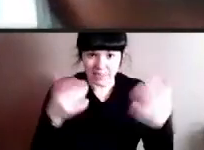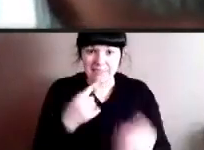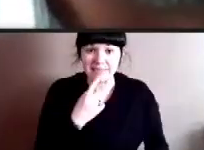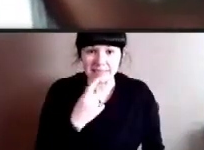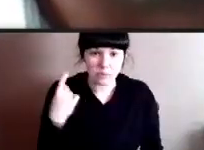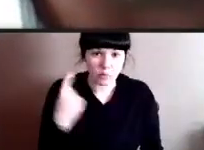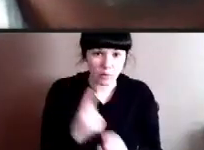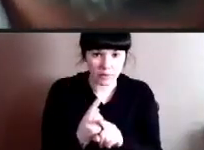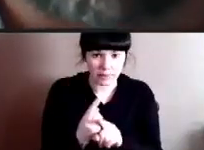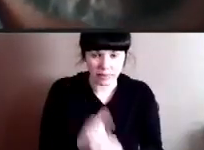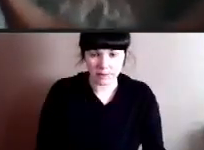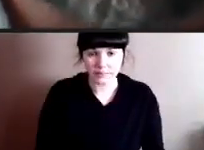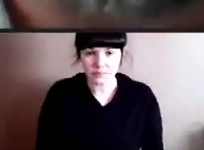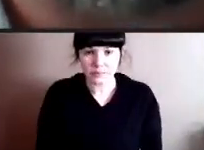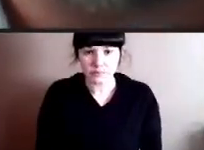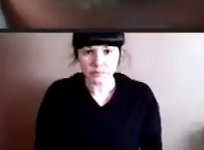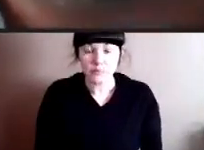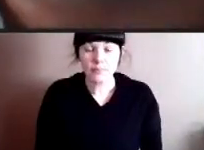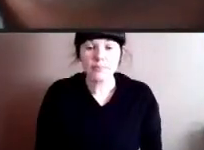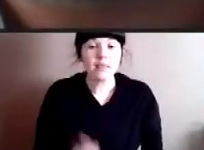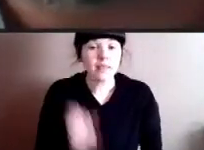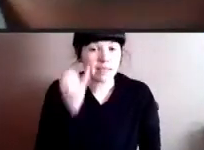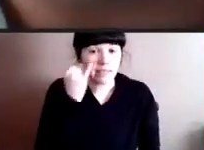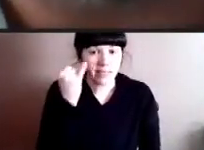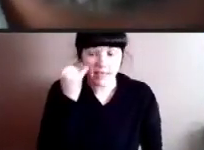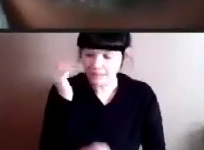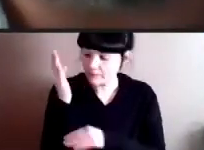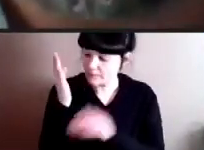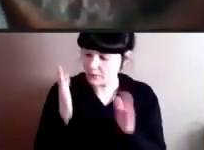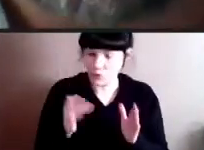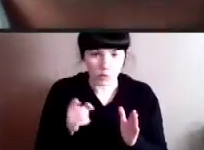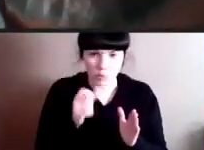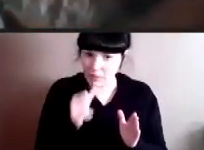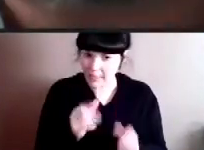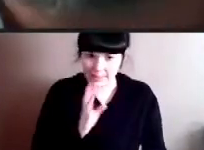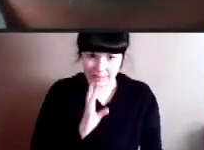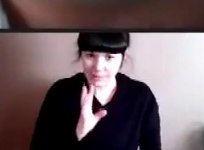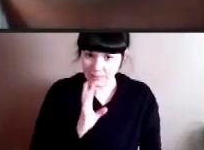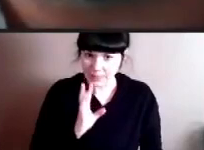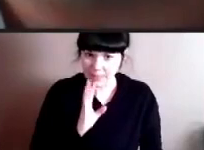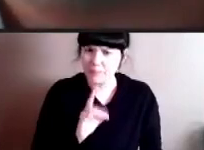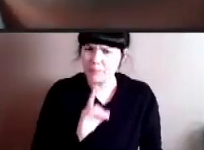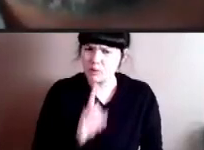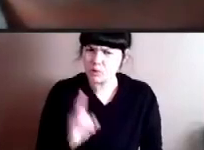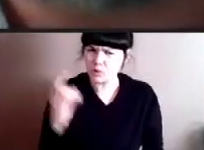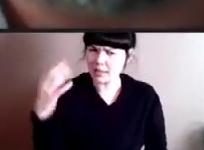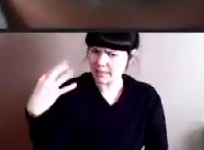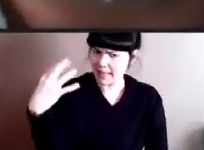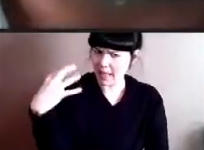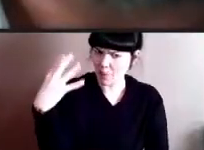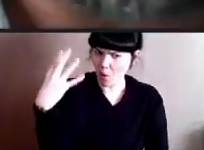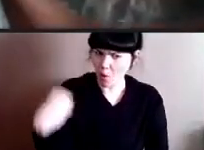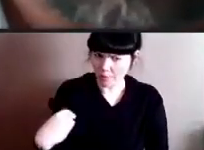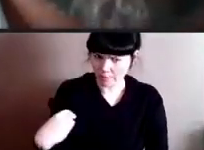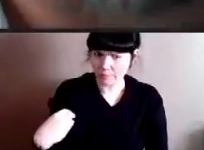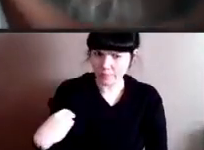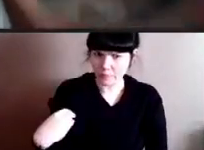not speaking to ensure our ASL interpreter can be seen, as well as muting yourself when you're not